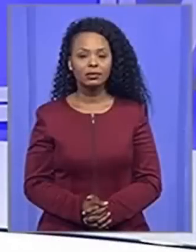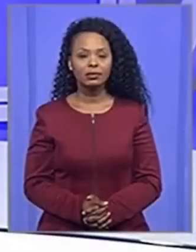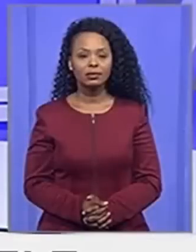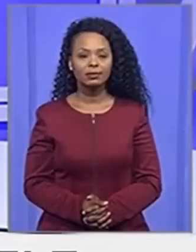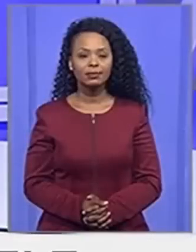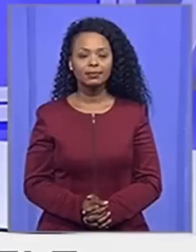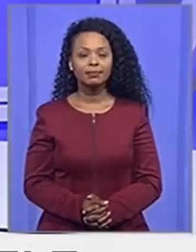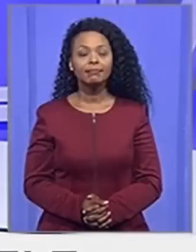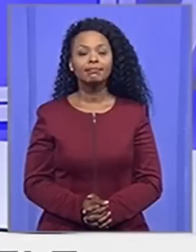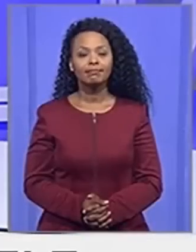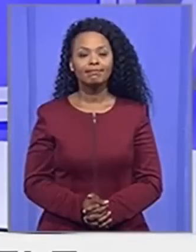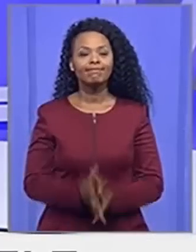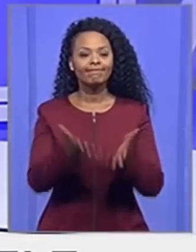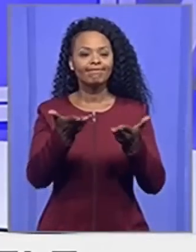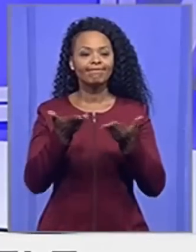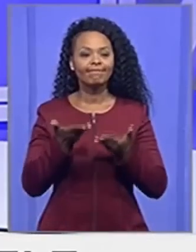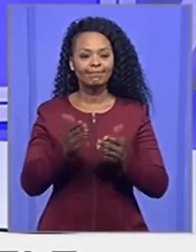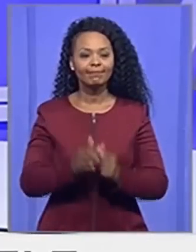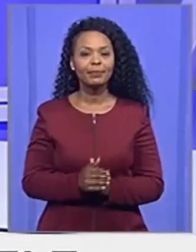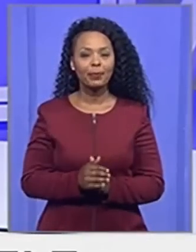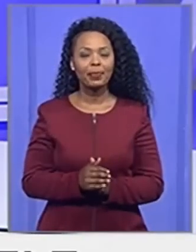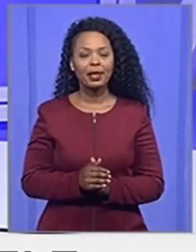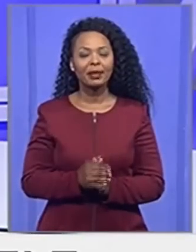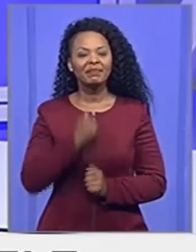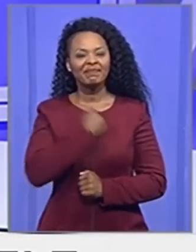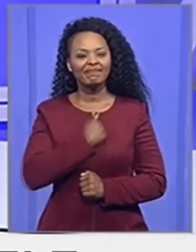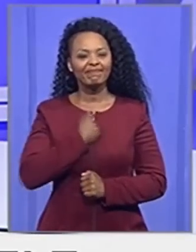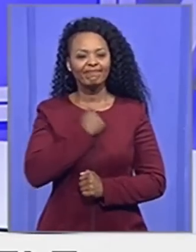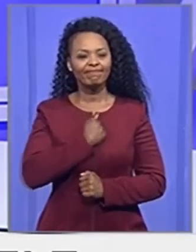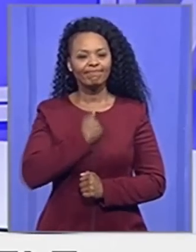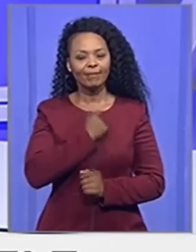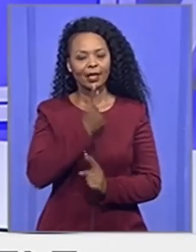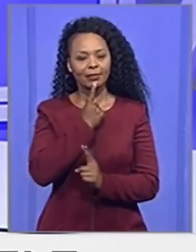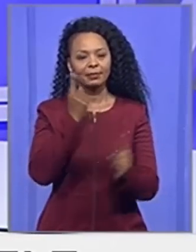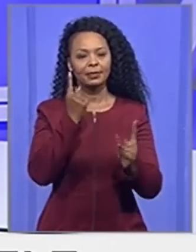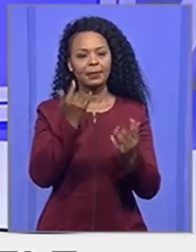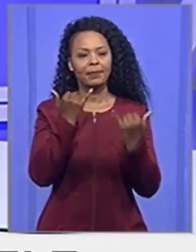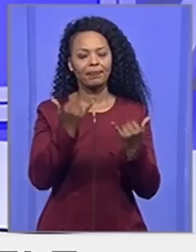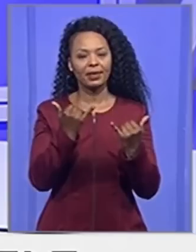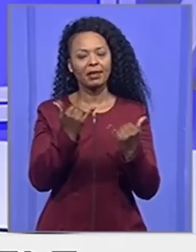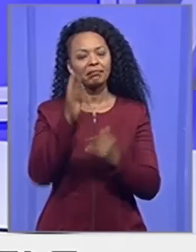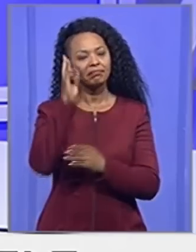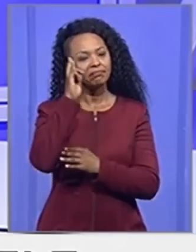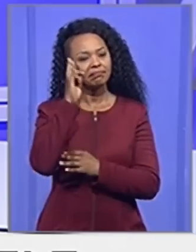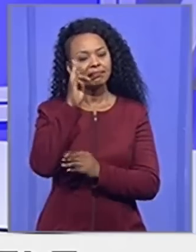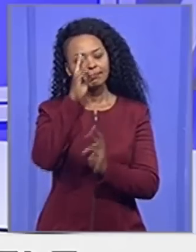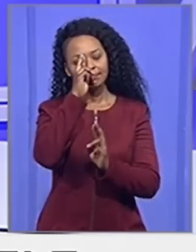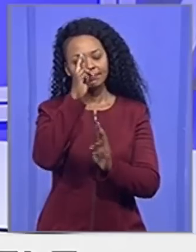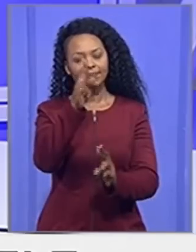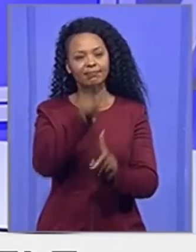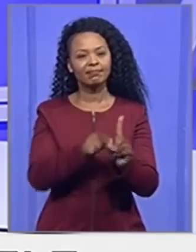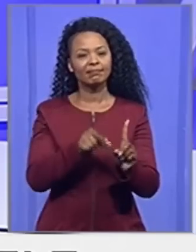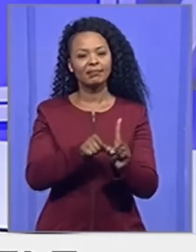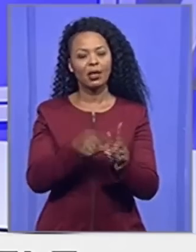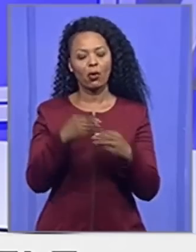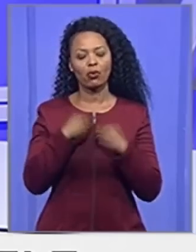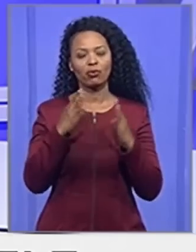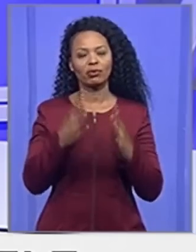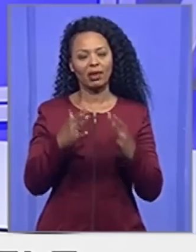Re sa la amogela melaetša ya tlhobošo e tšwela pele go amogelwa go gopola le go hlompha mohlami wa Pick n